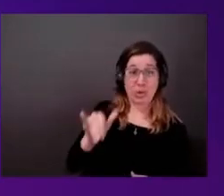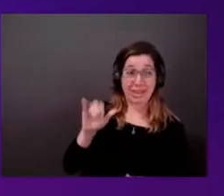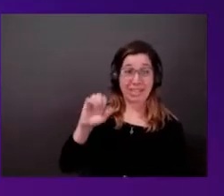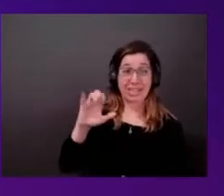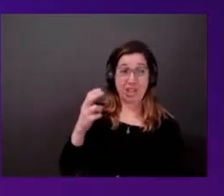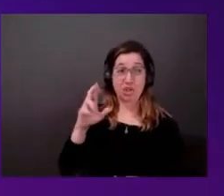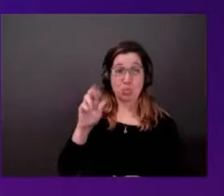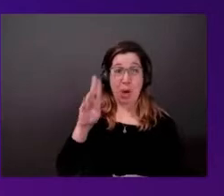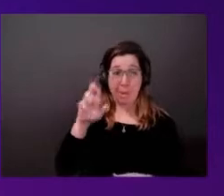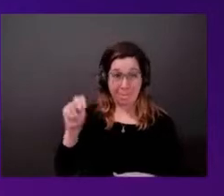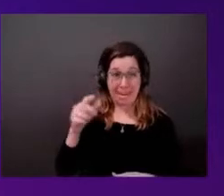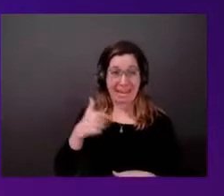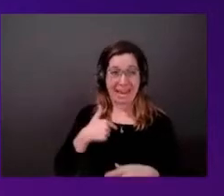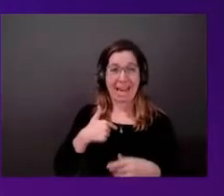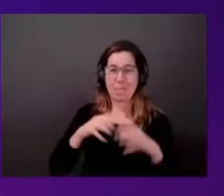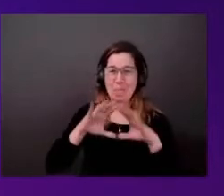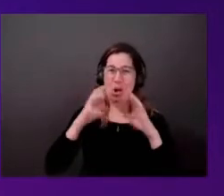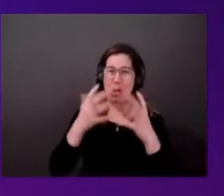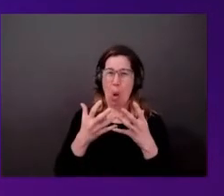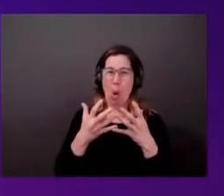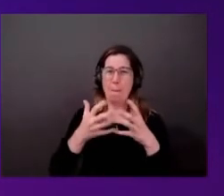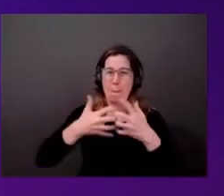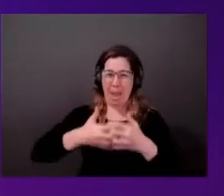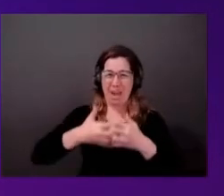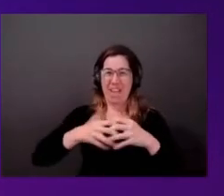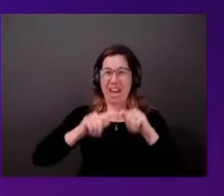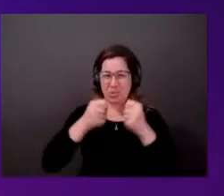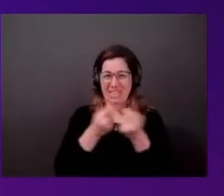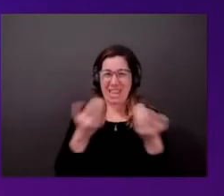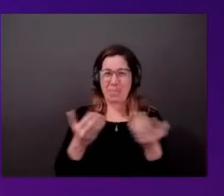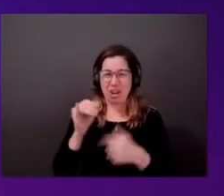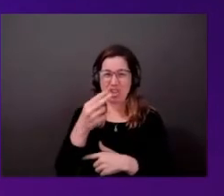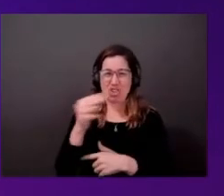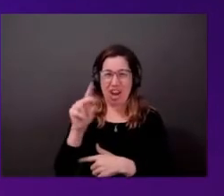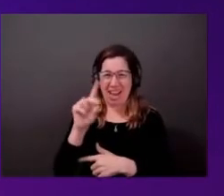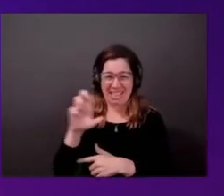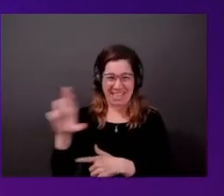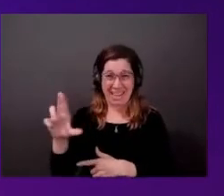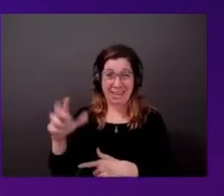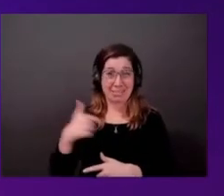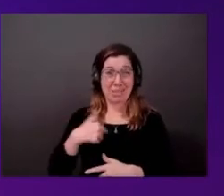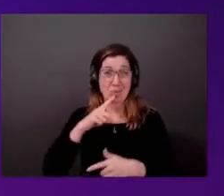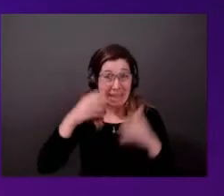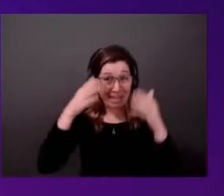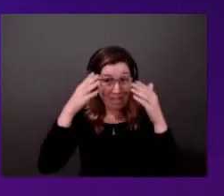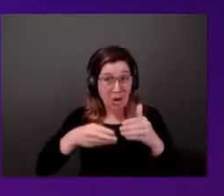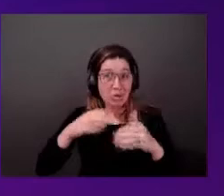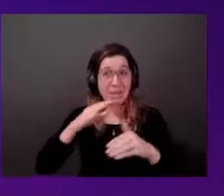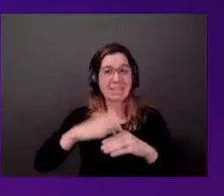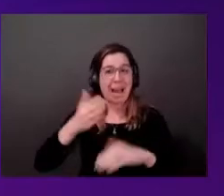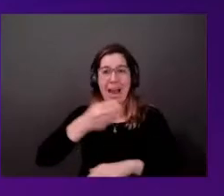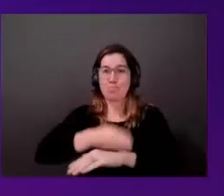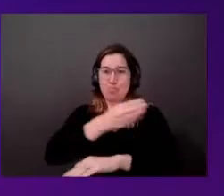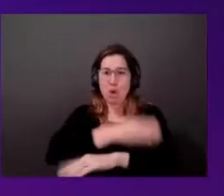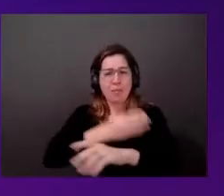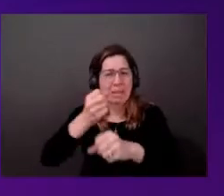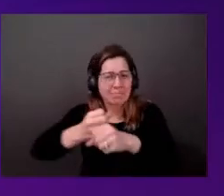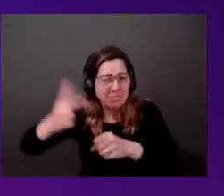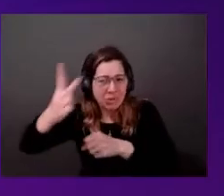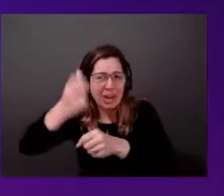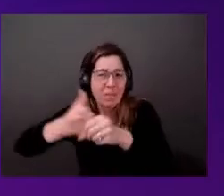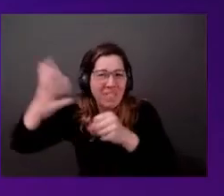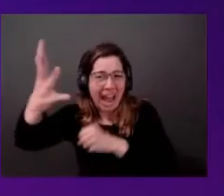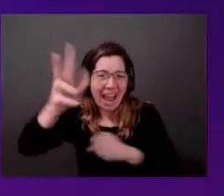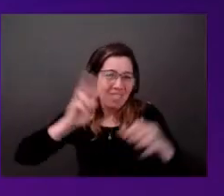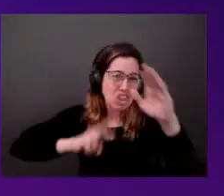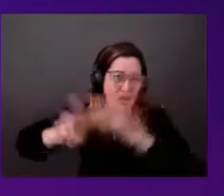here at John Deere. We're really focused on leap improvements 1 to 5 years out. It's going to differentiate our manufacturing. John Deere is really focused on feeding